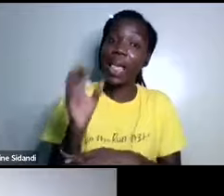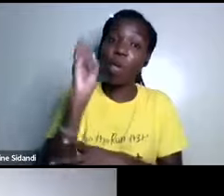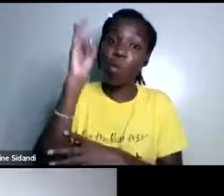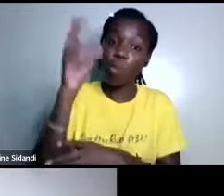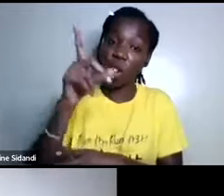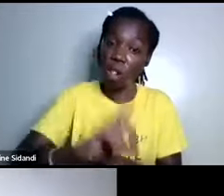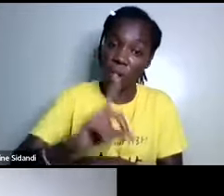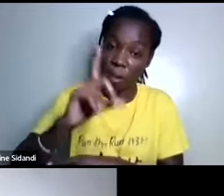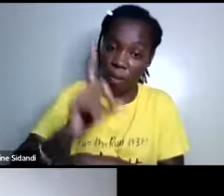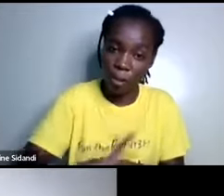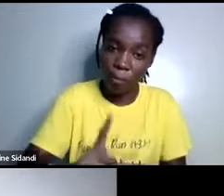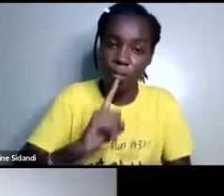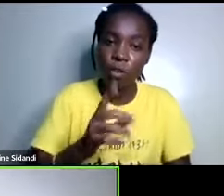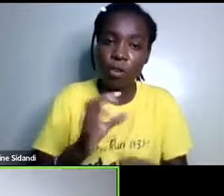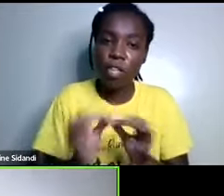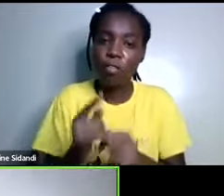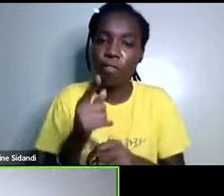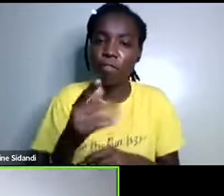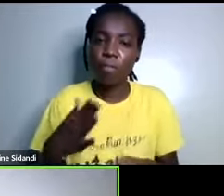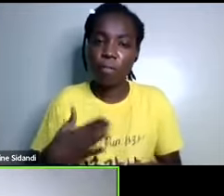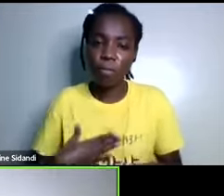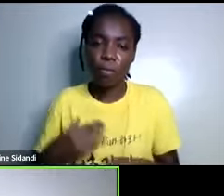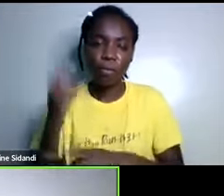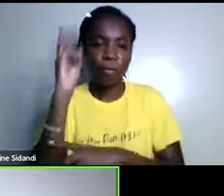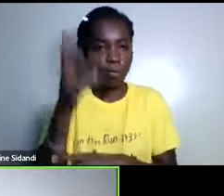traffic. I pay money. That's why I'm not rich.